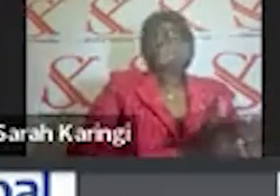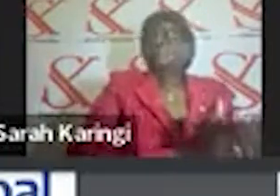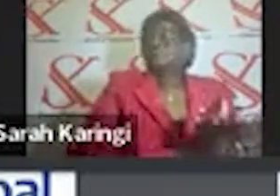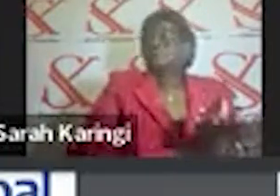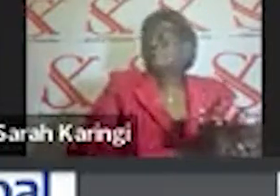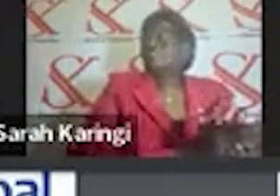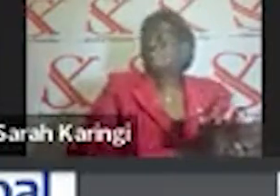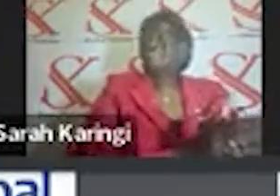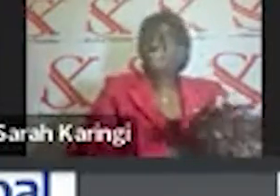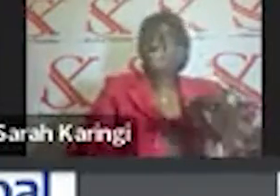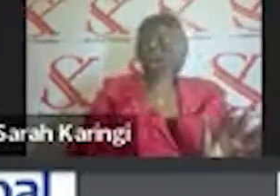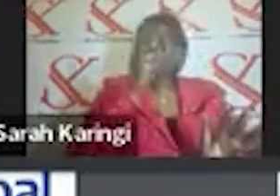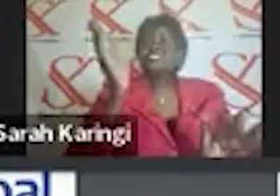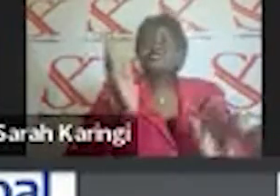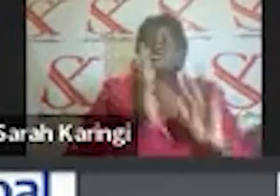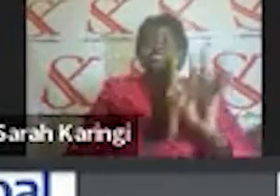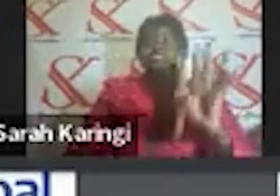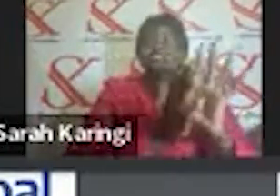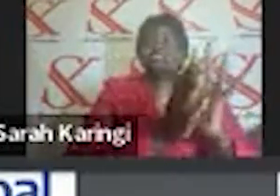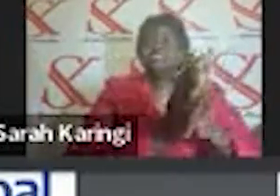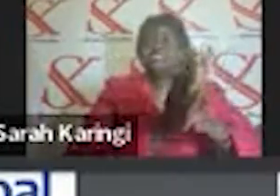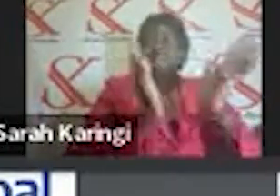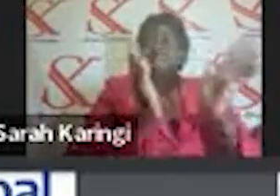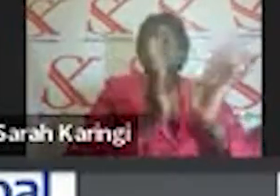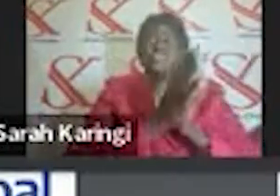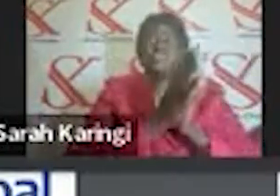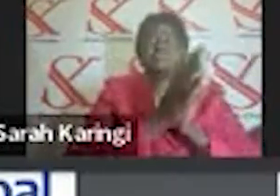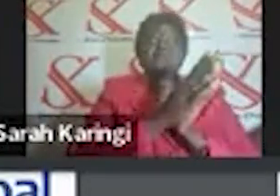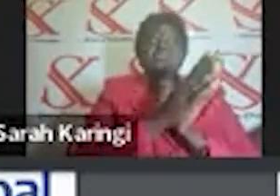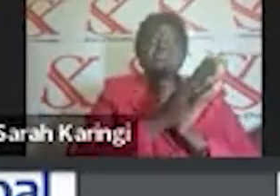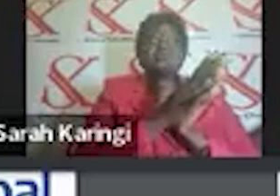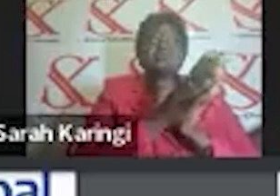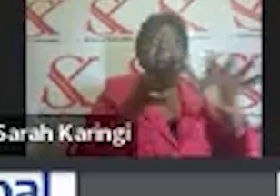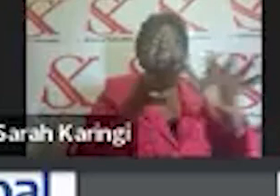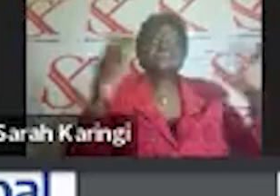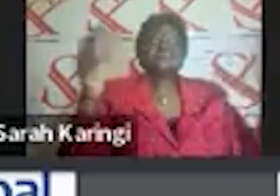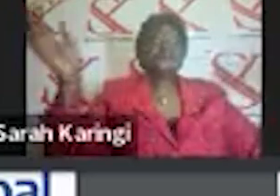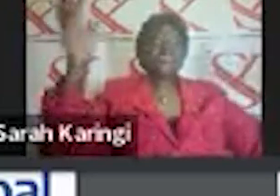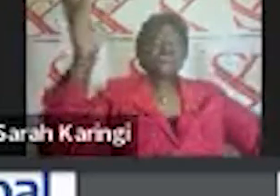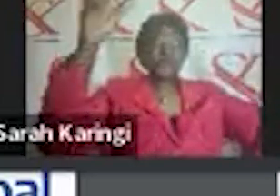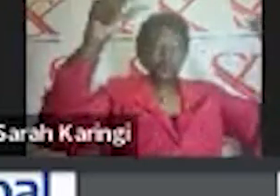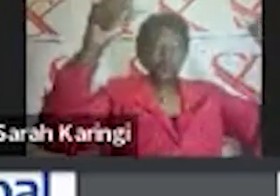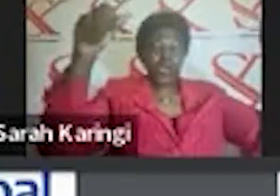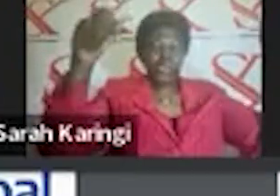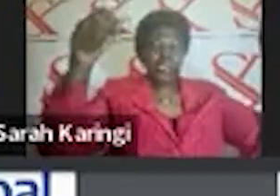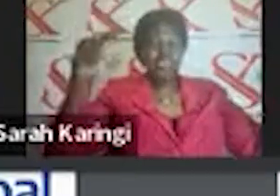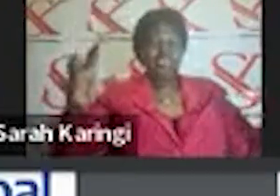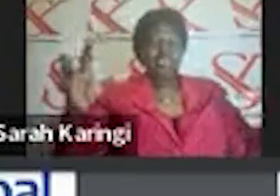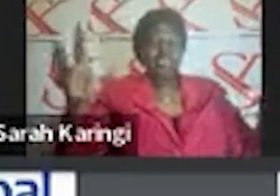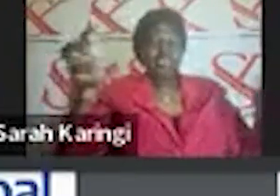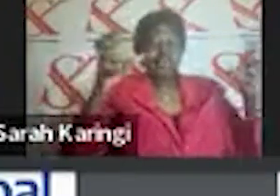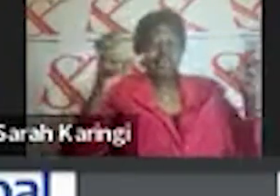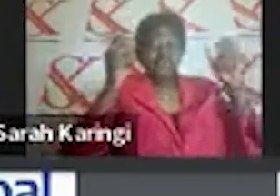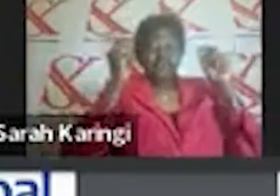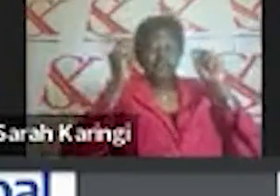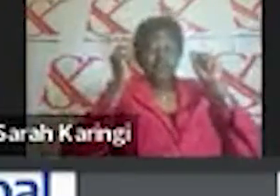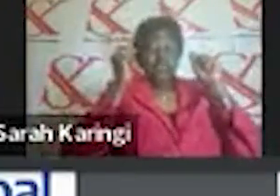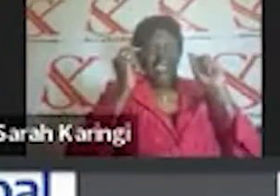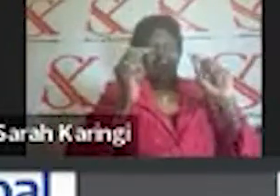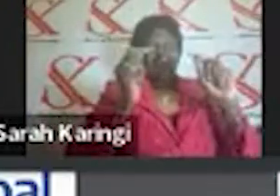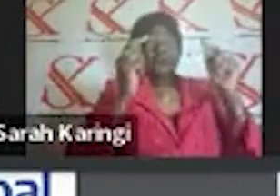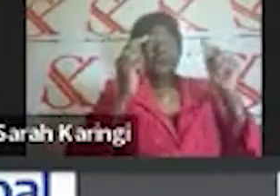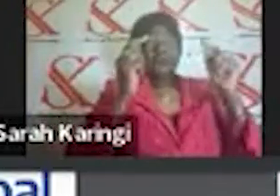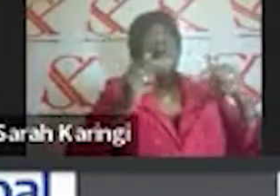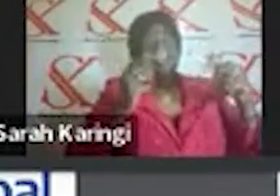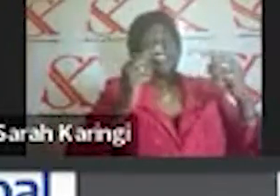politics, everything is like they're waiting to see things just happen so that maybe they will have a reason why not to work.